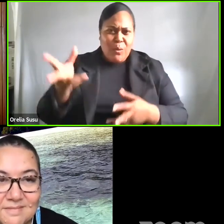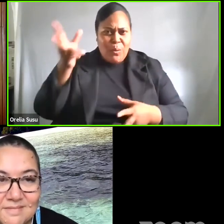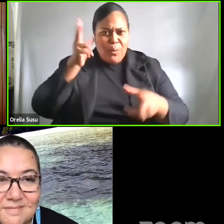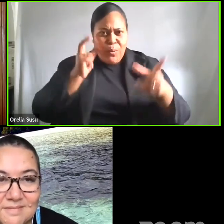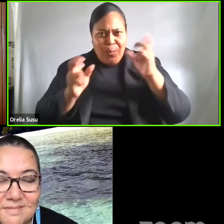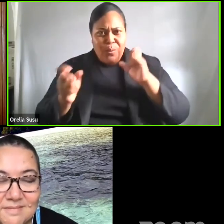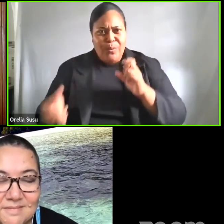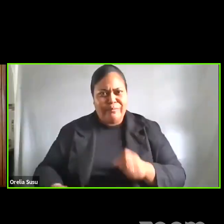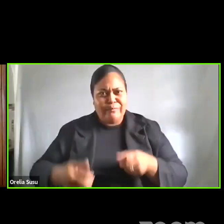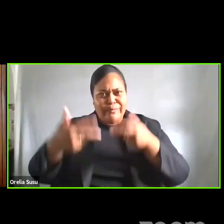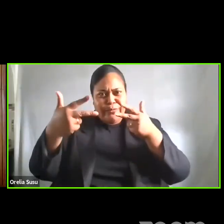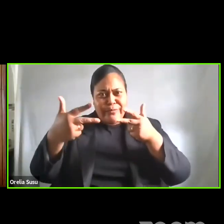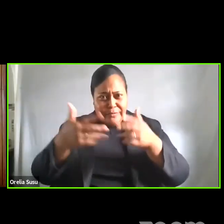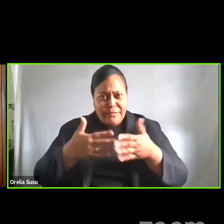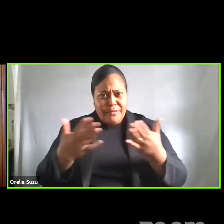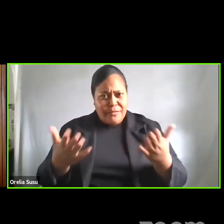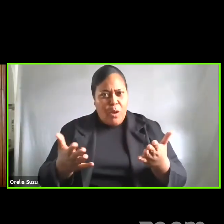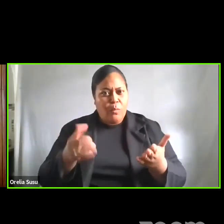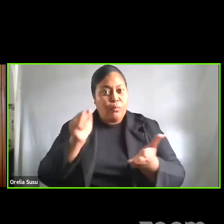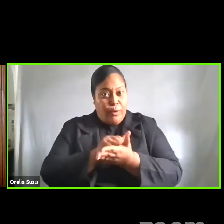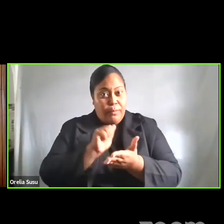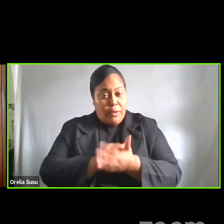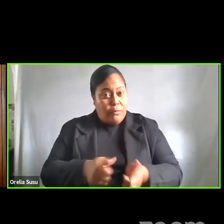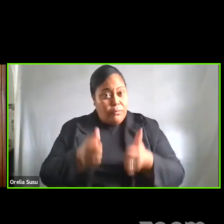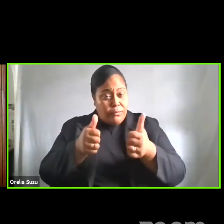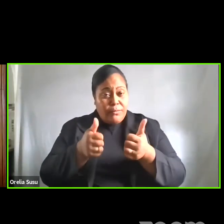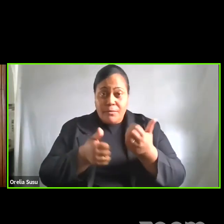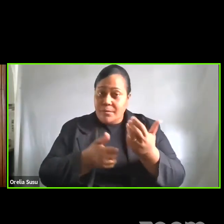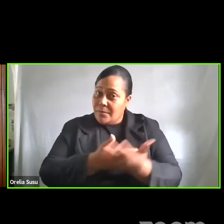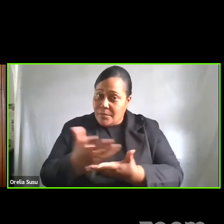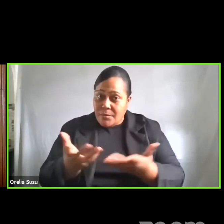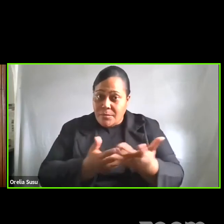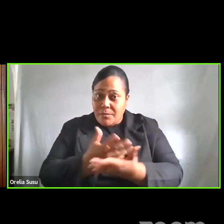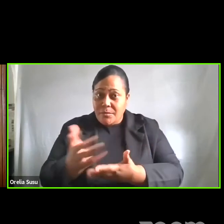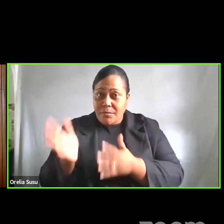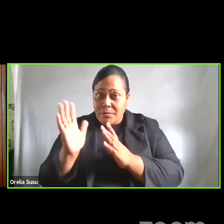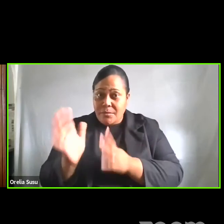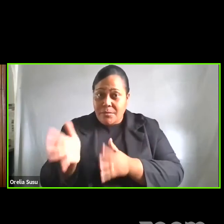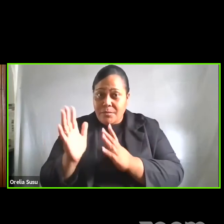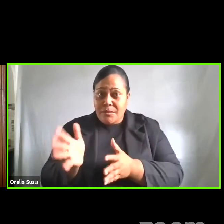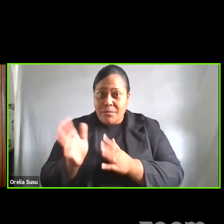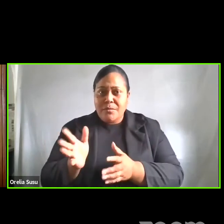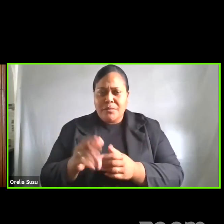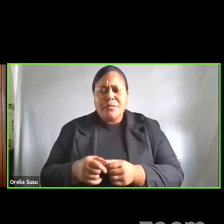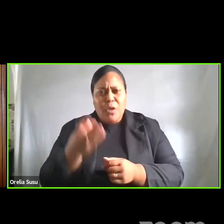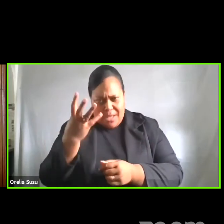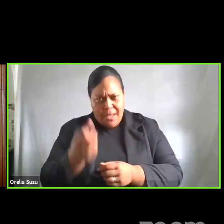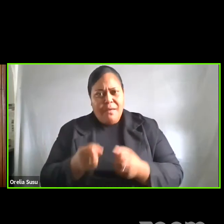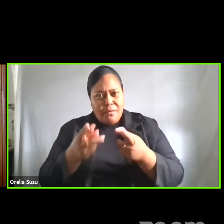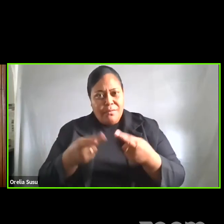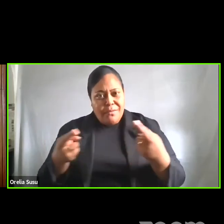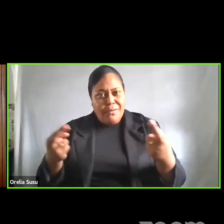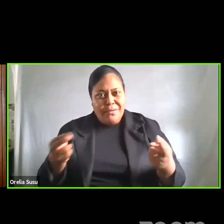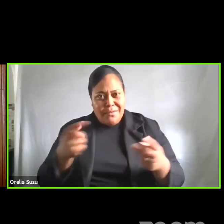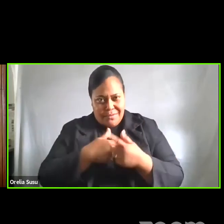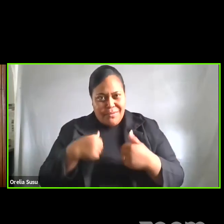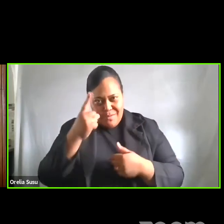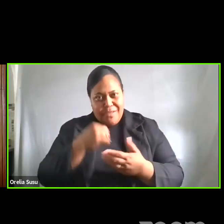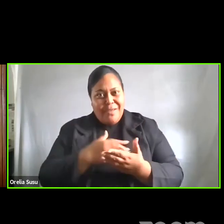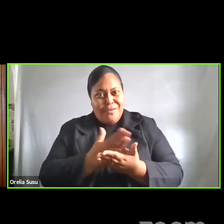conversation and dialogue. As we mentioned earlier, we have some resources that we can share with you all after